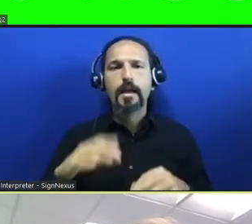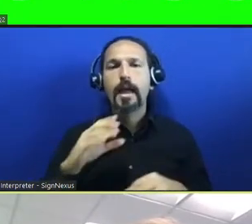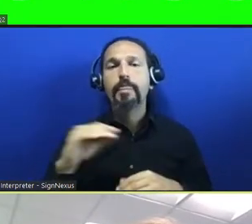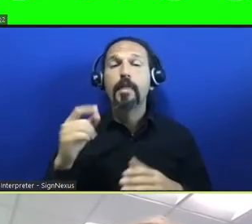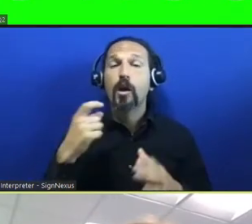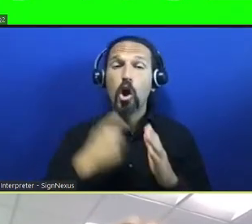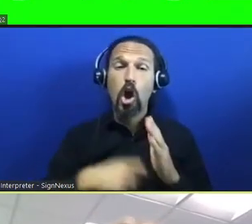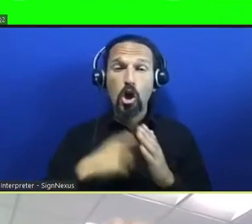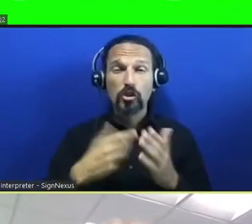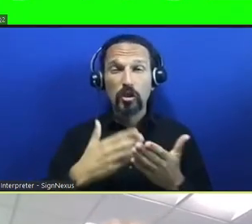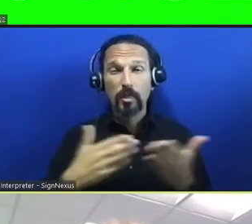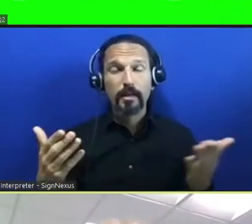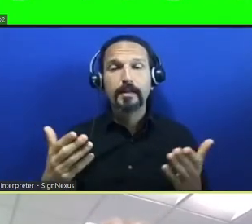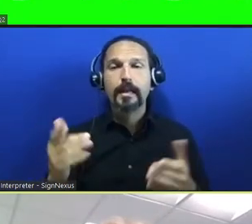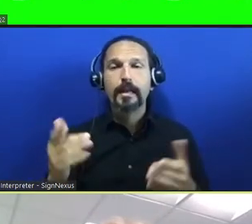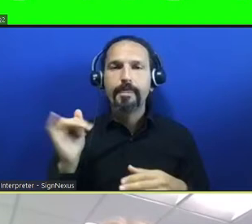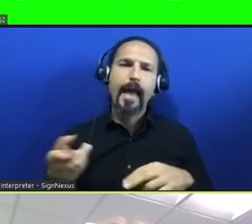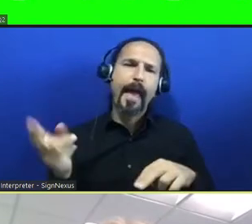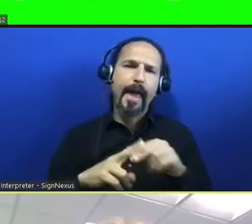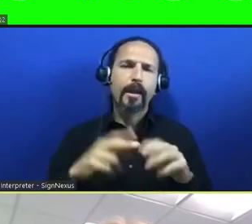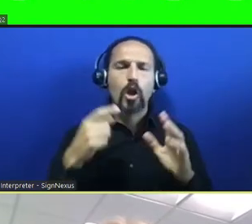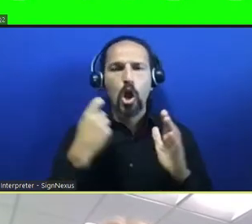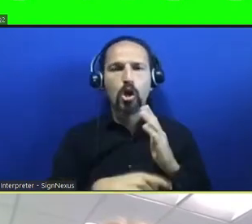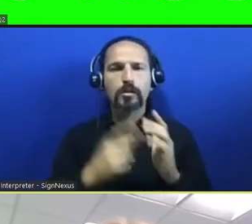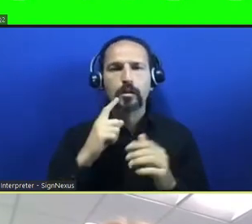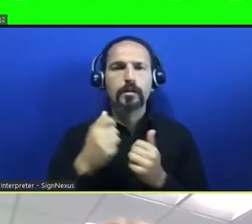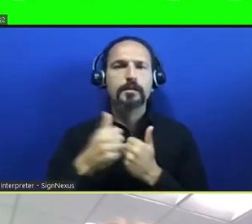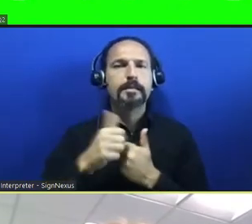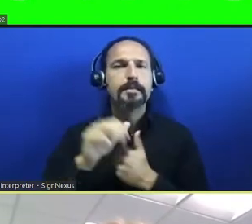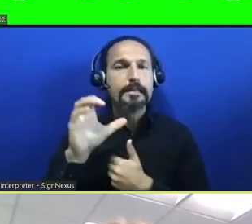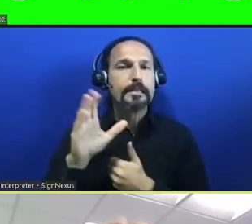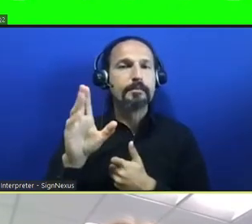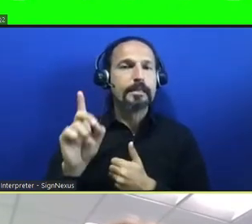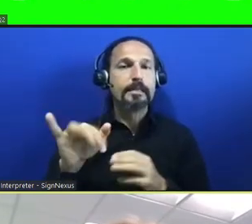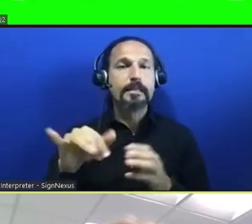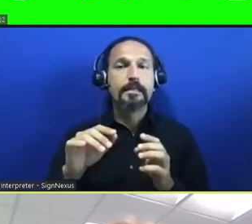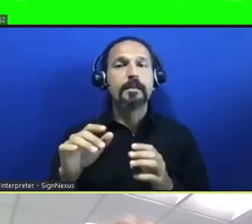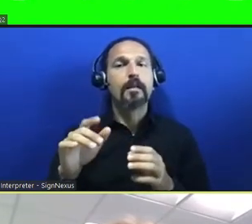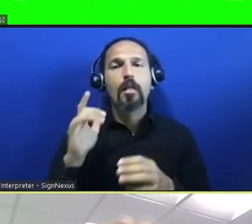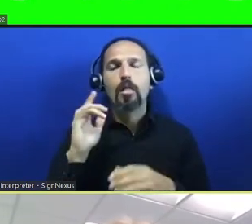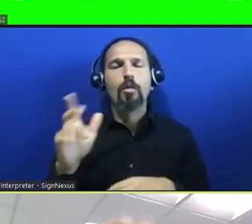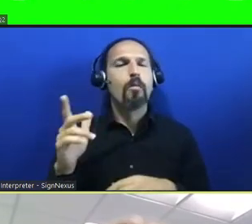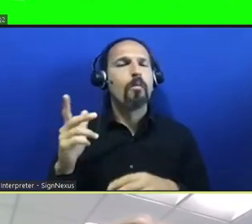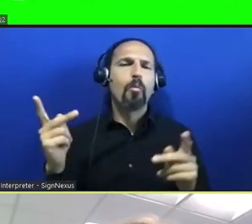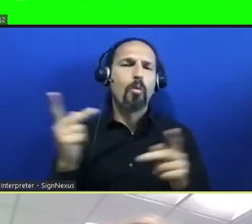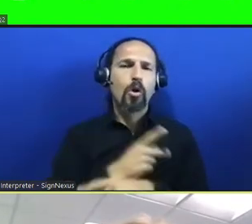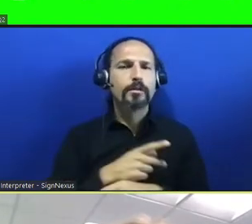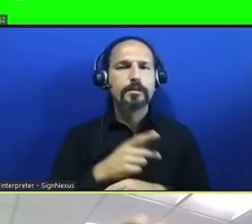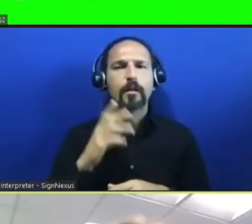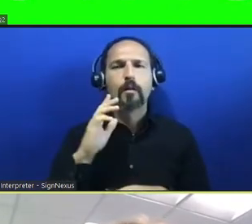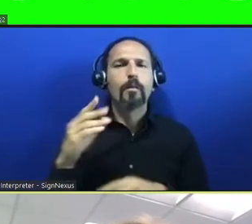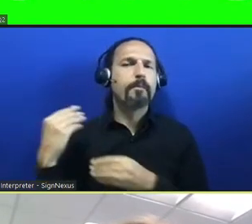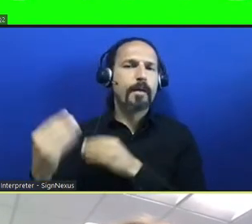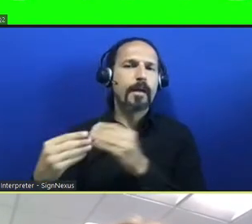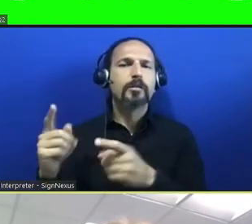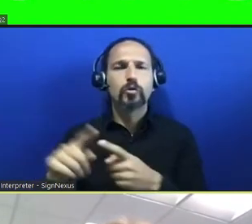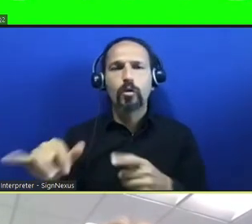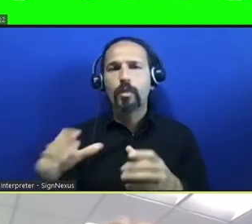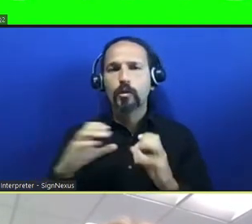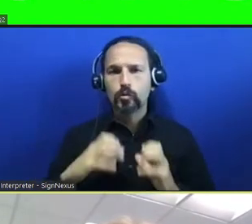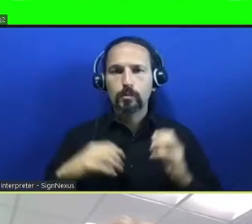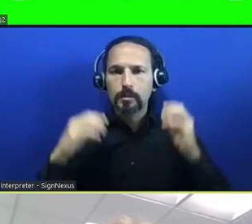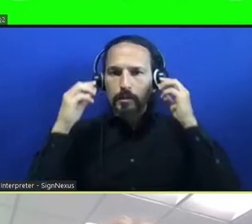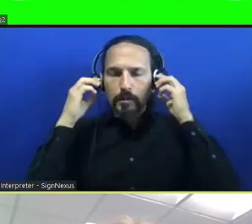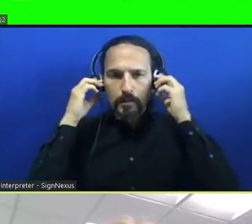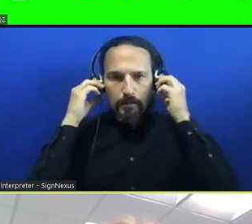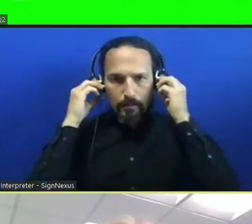goods uh it added costs to get into the CBD district is only going to multiply and it's going to be passed along to the consumer as